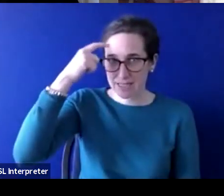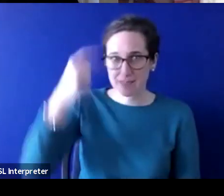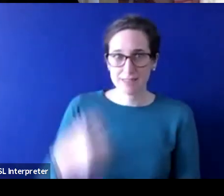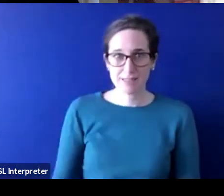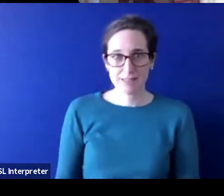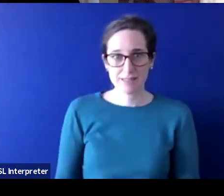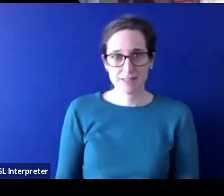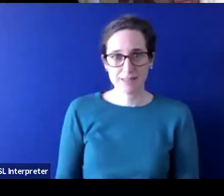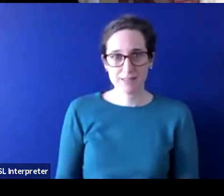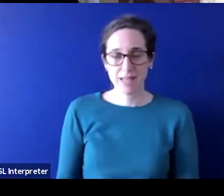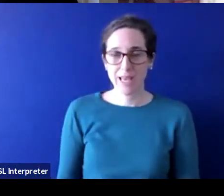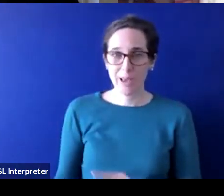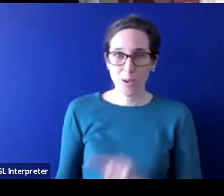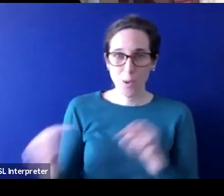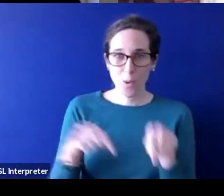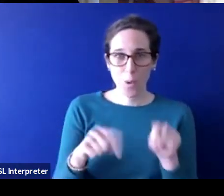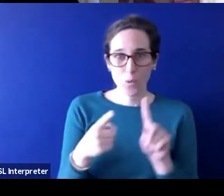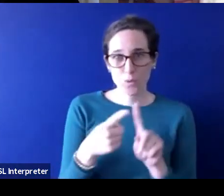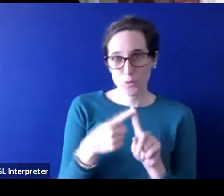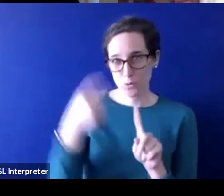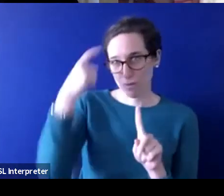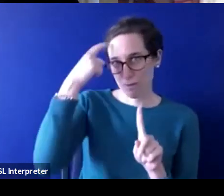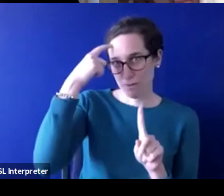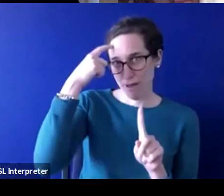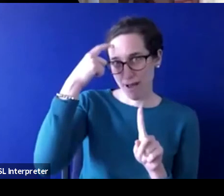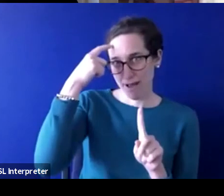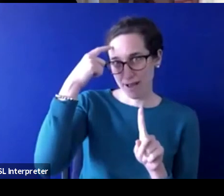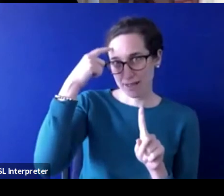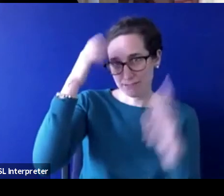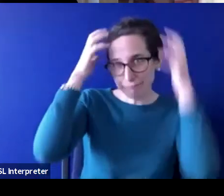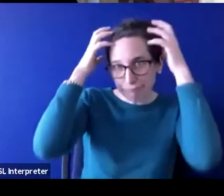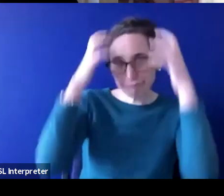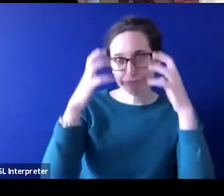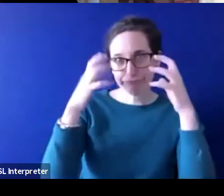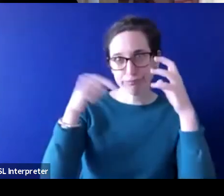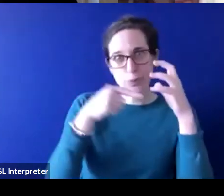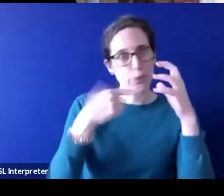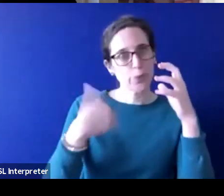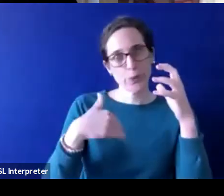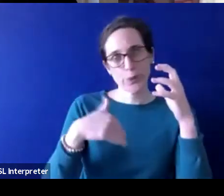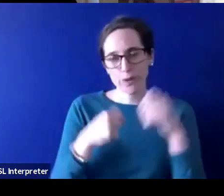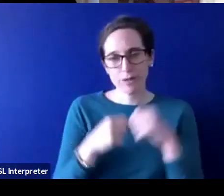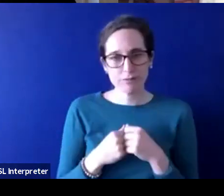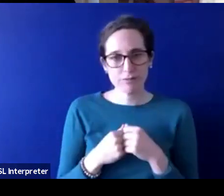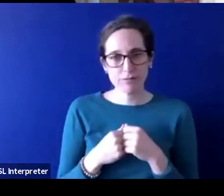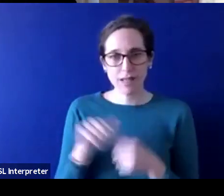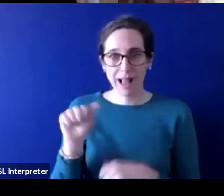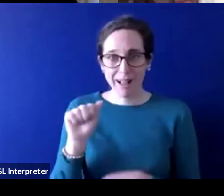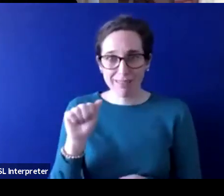goes back to the mind. Like it's almost like it's a huge, like just reiterating with Aaliyah and Richards in the beginning,